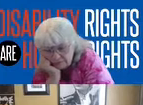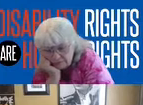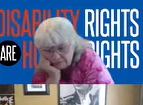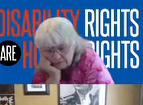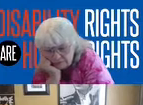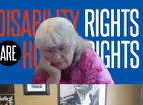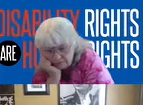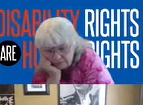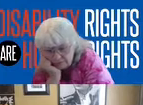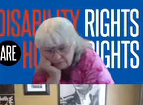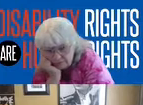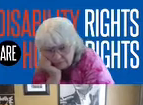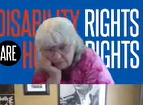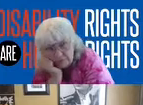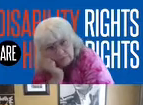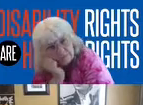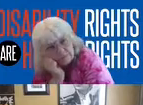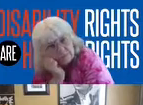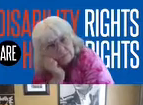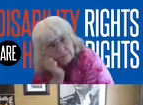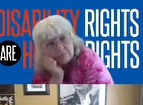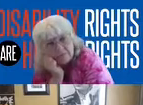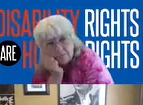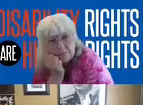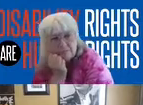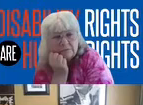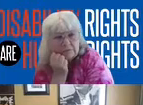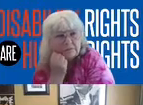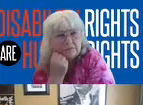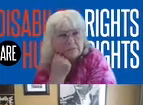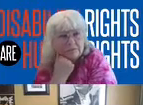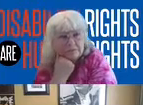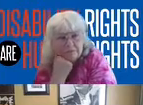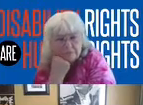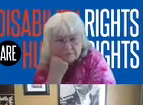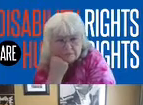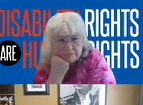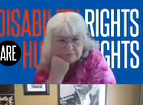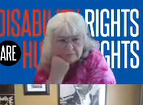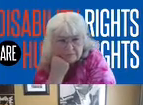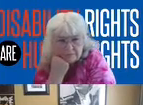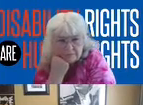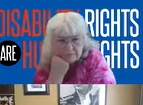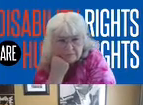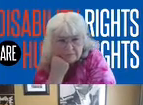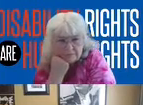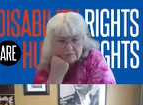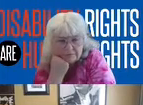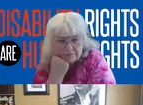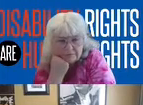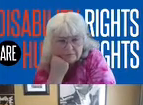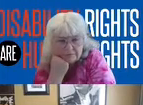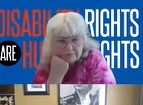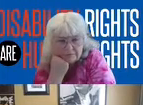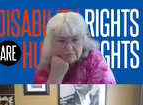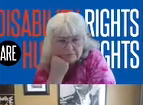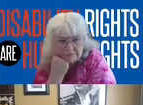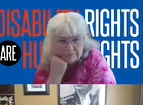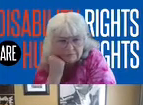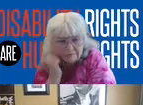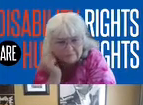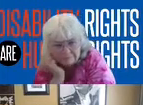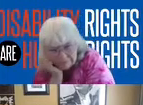turn on the video for the speaker. So oddly enough, you're going to see the side of my head because I'm using two computers right